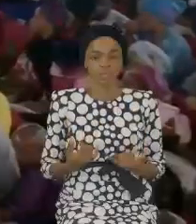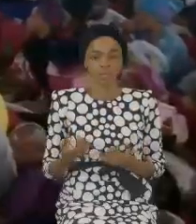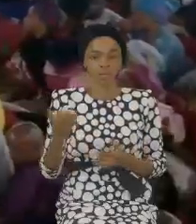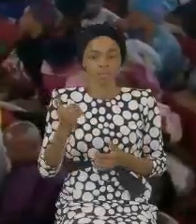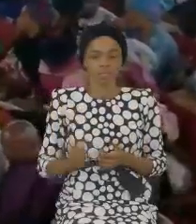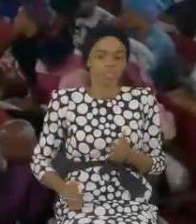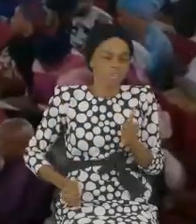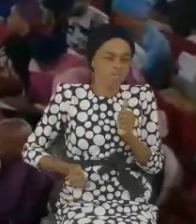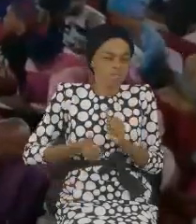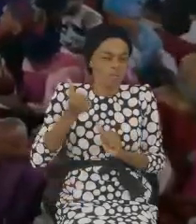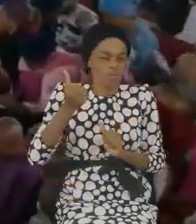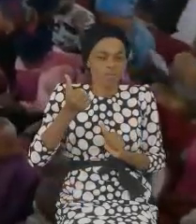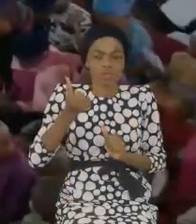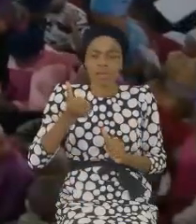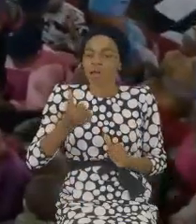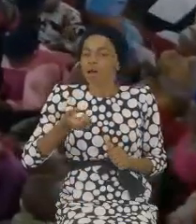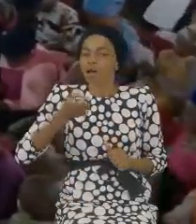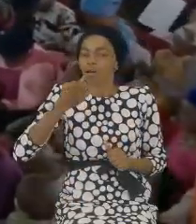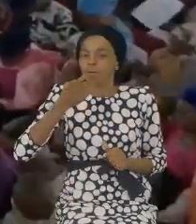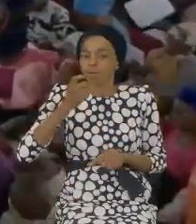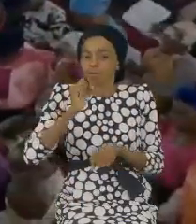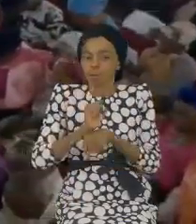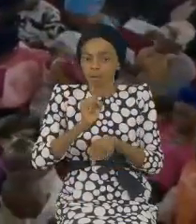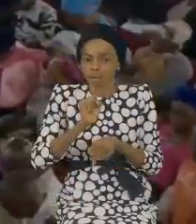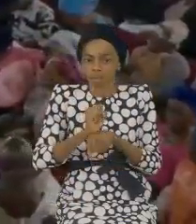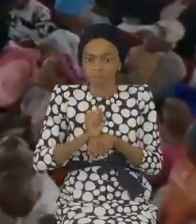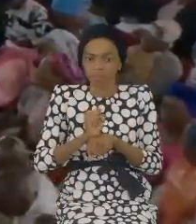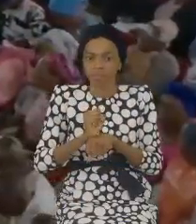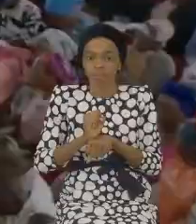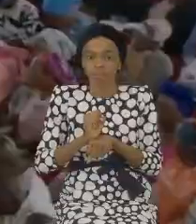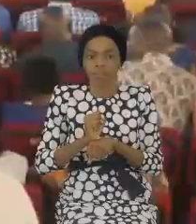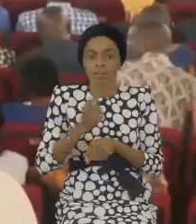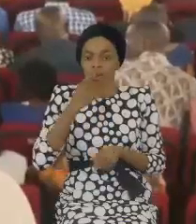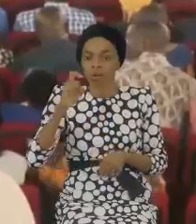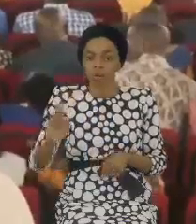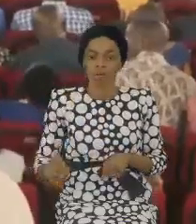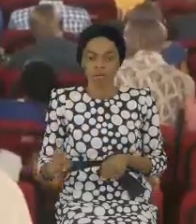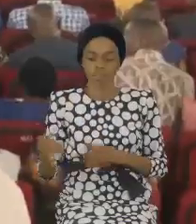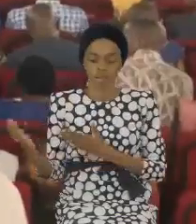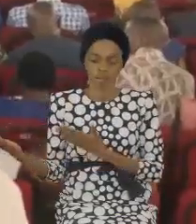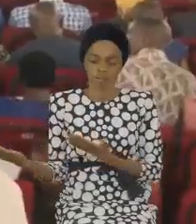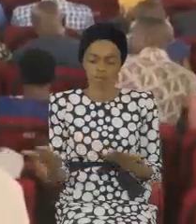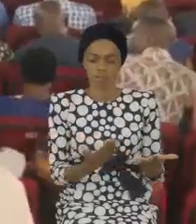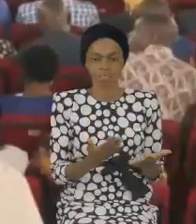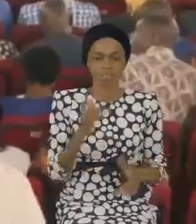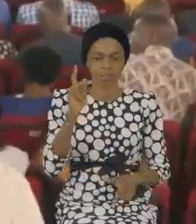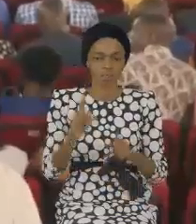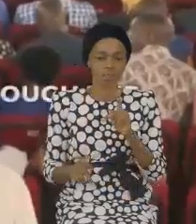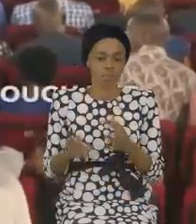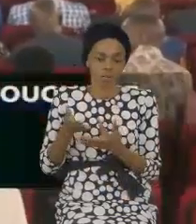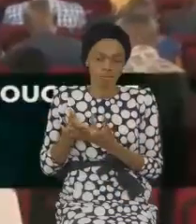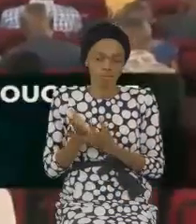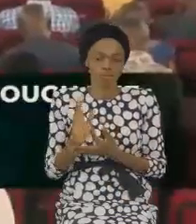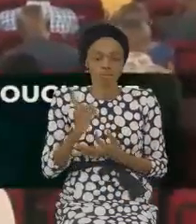uppermost mandate, bring the pilgrims through the barren land. The